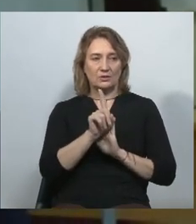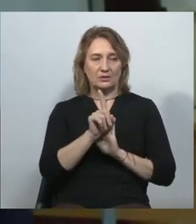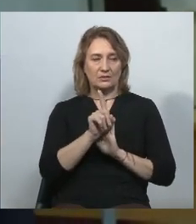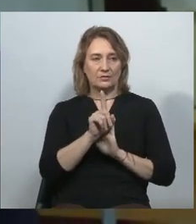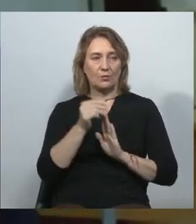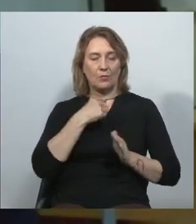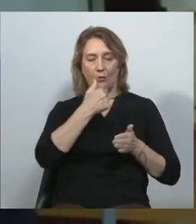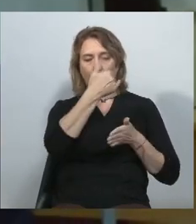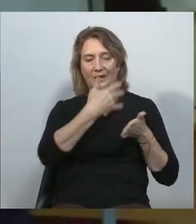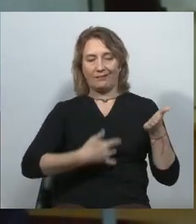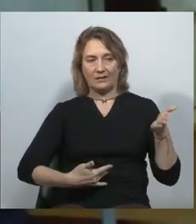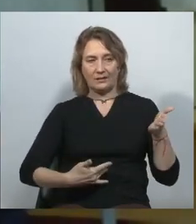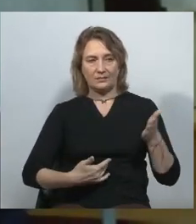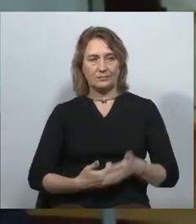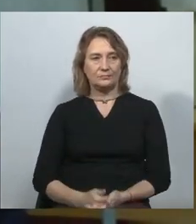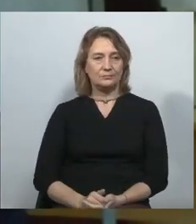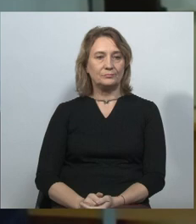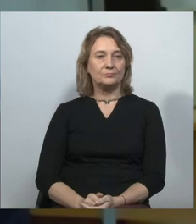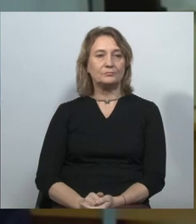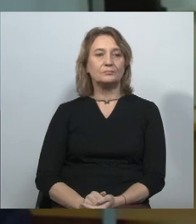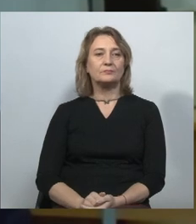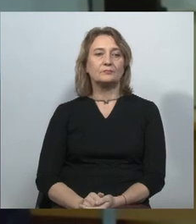please share my presentation on the screen?